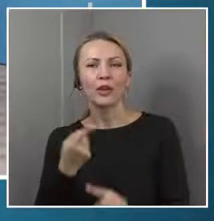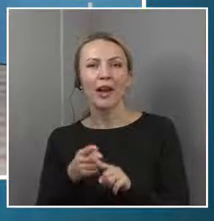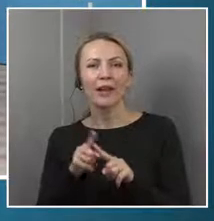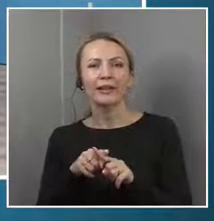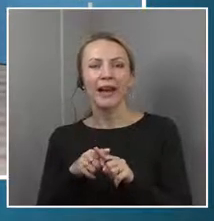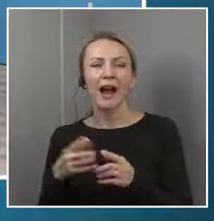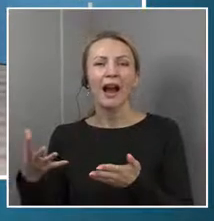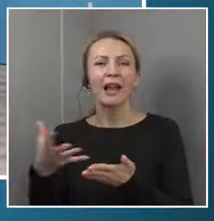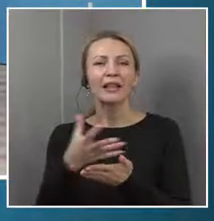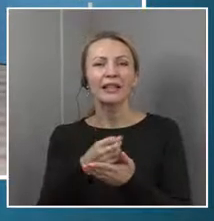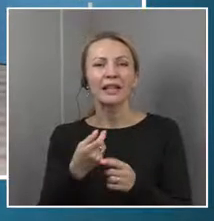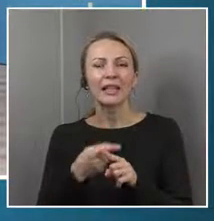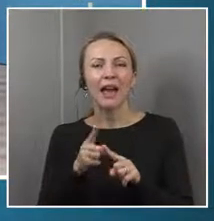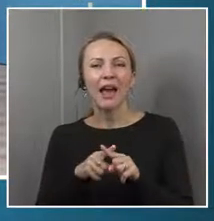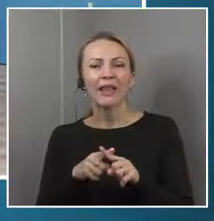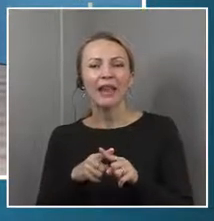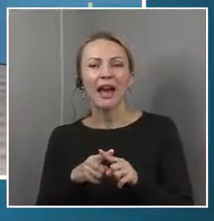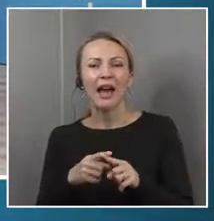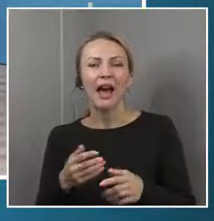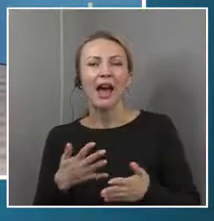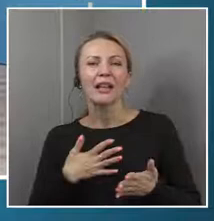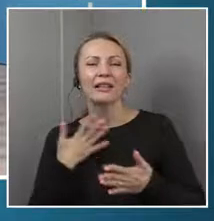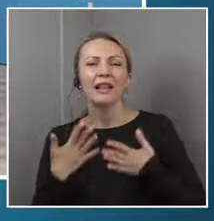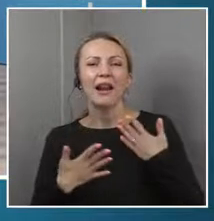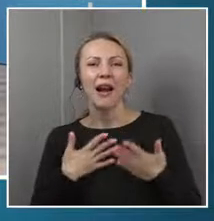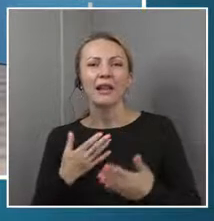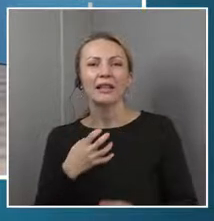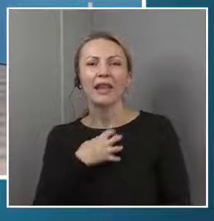hear. So, collecting is passion.